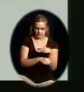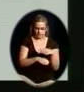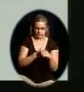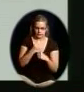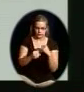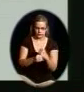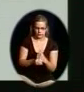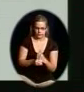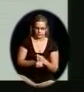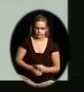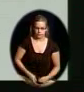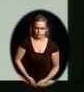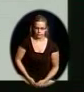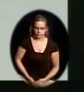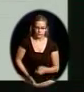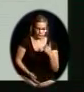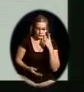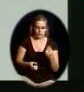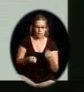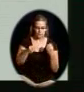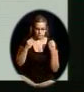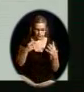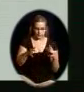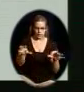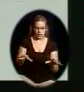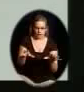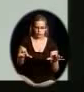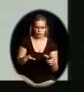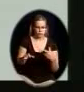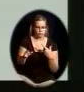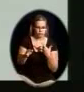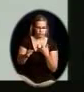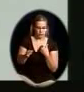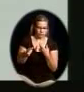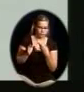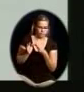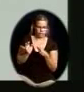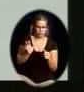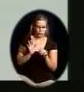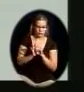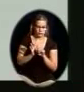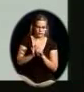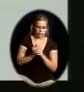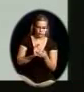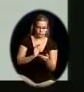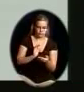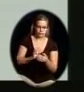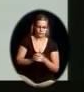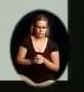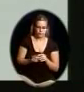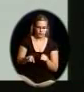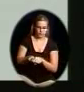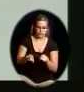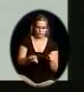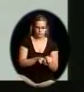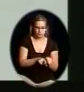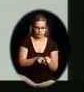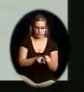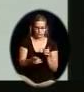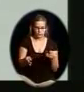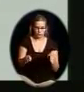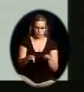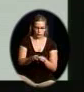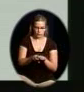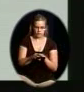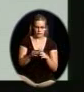course in that area. So you'll see many actions, of which I just put a few examples on the slide. We also have actions related to closing the